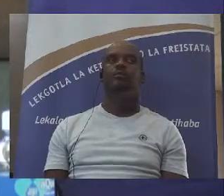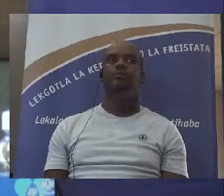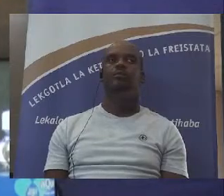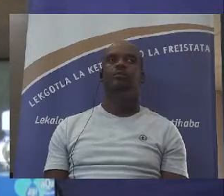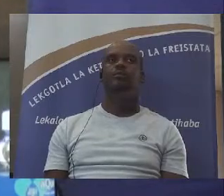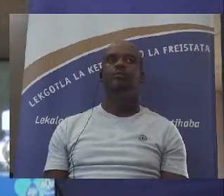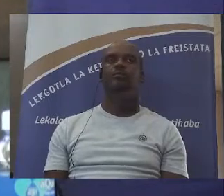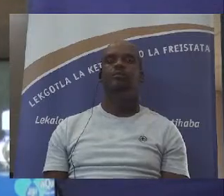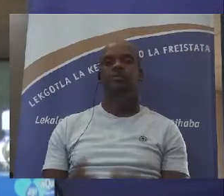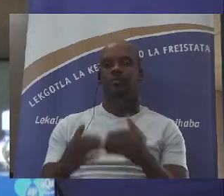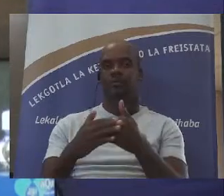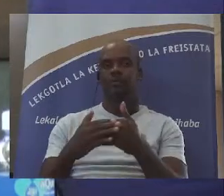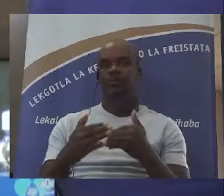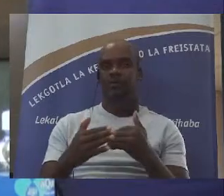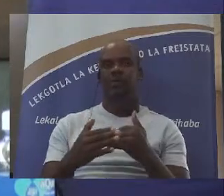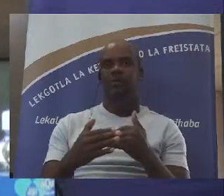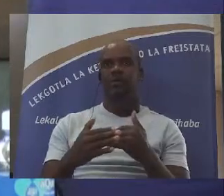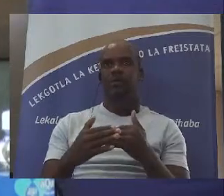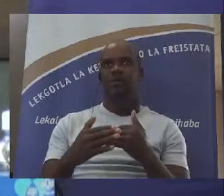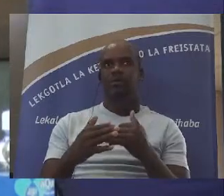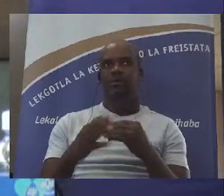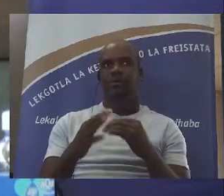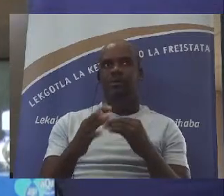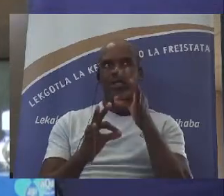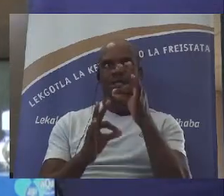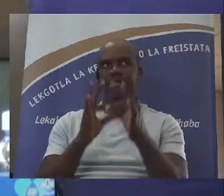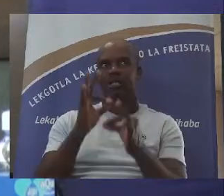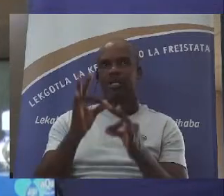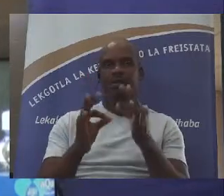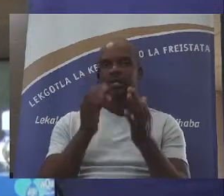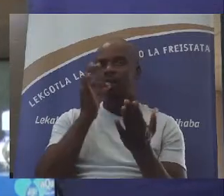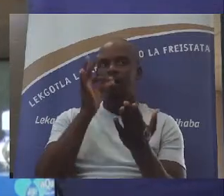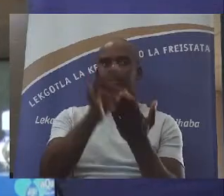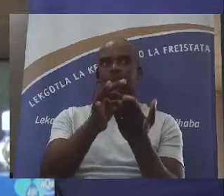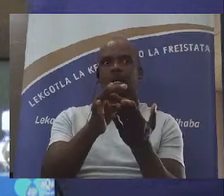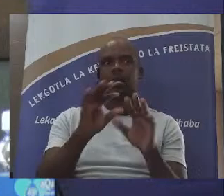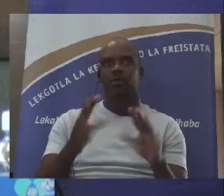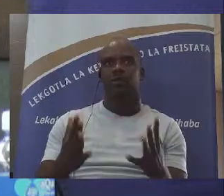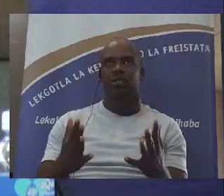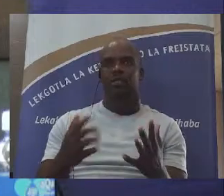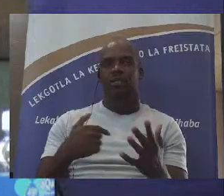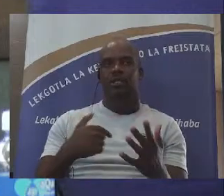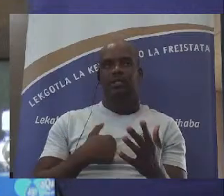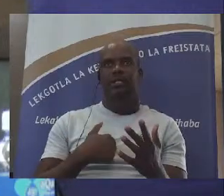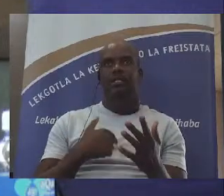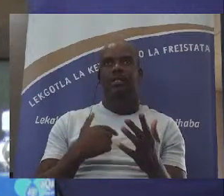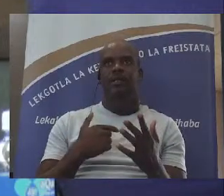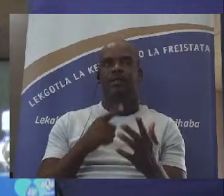Before ke bua ka how to apply, let me say